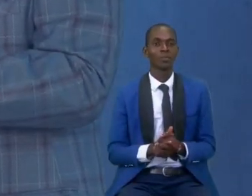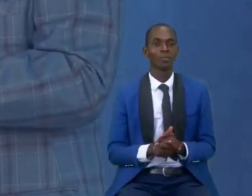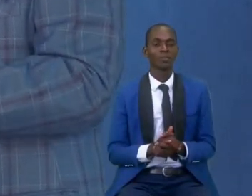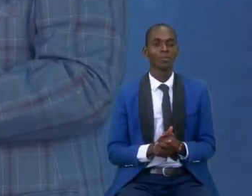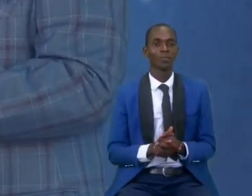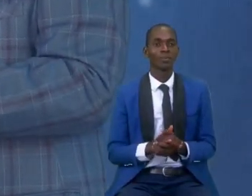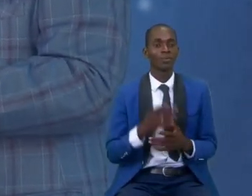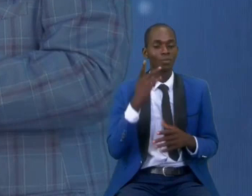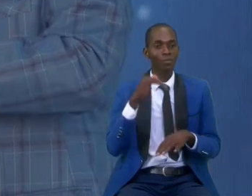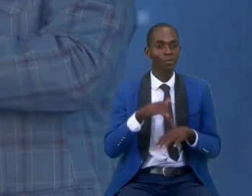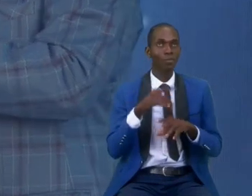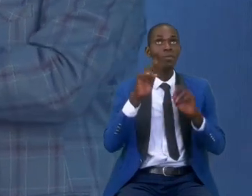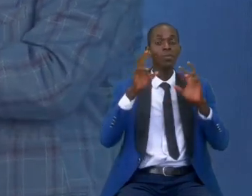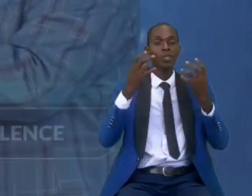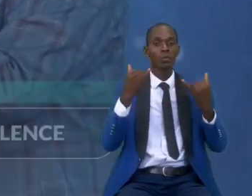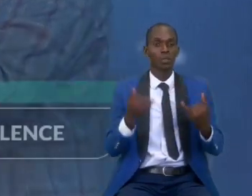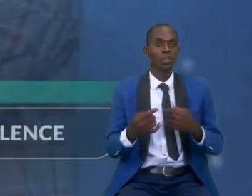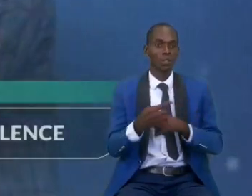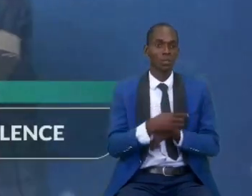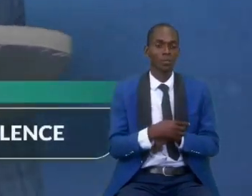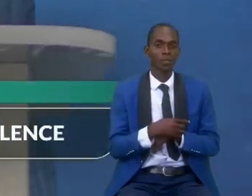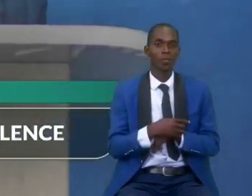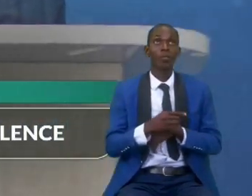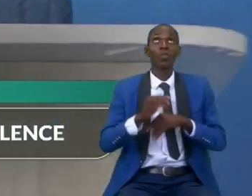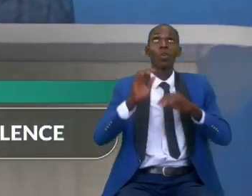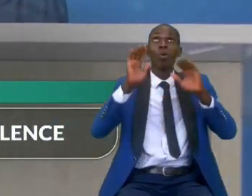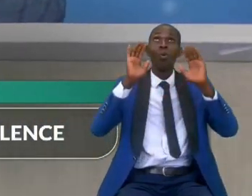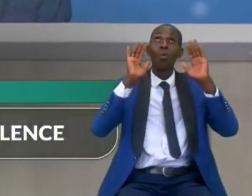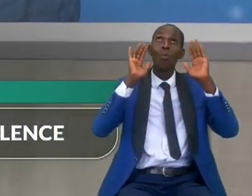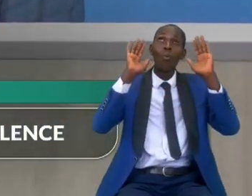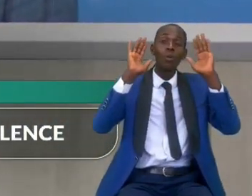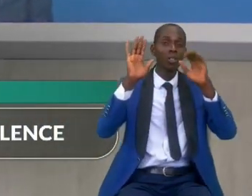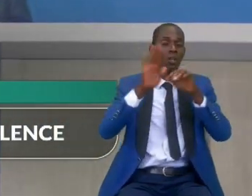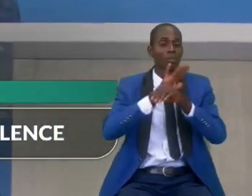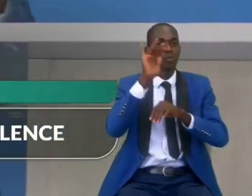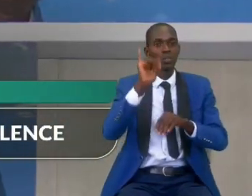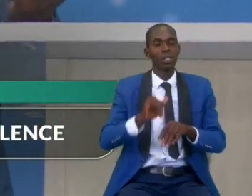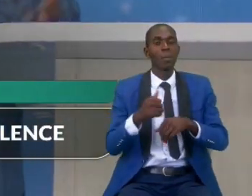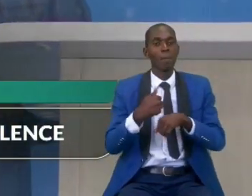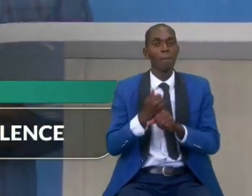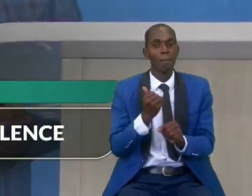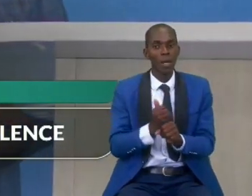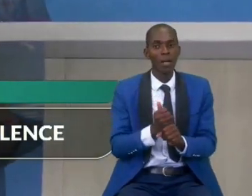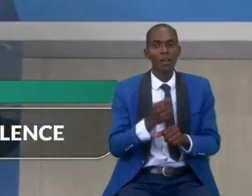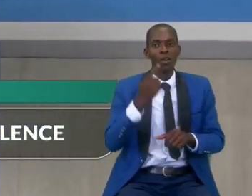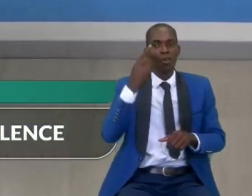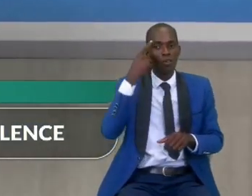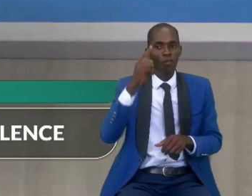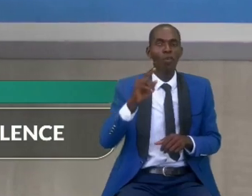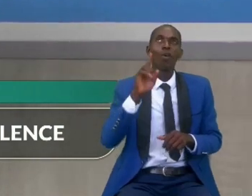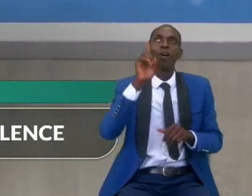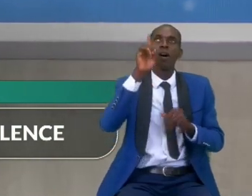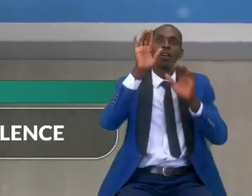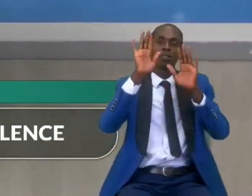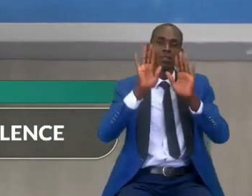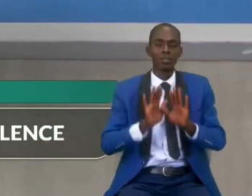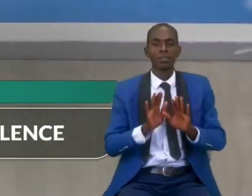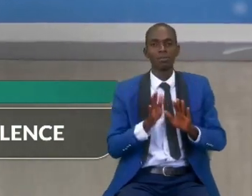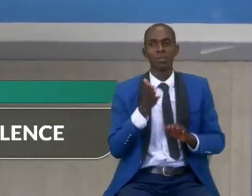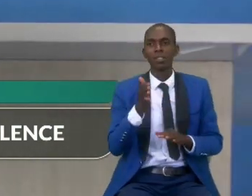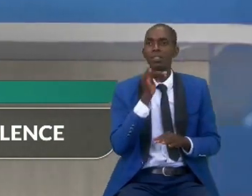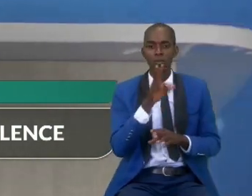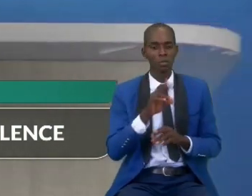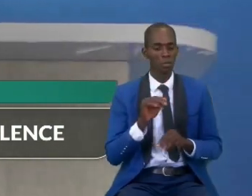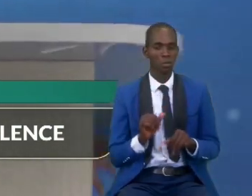Wonderfully made for excellence. There's no doubt. As you look at Genesis chapter 1, reading